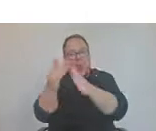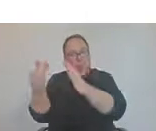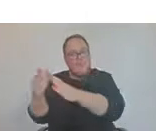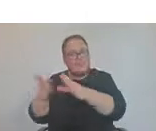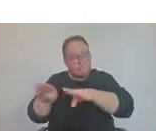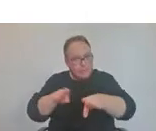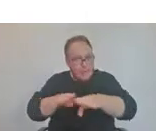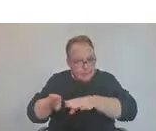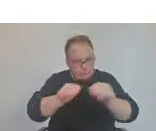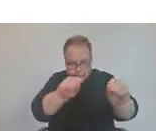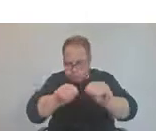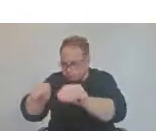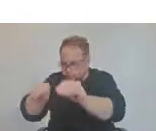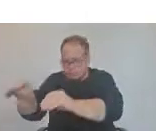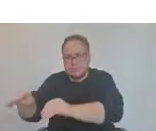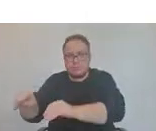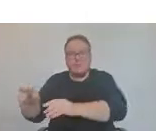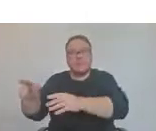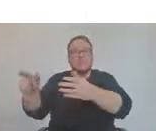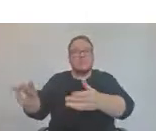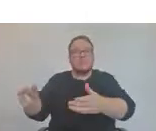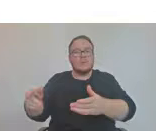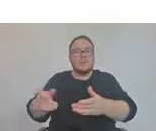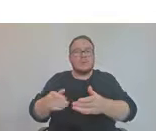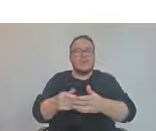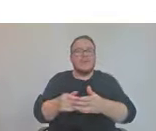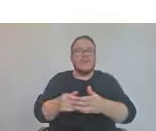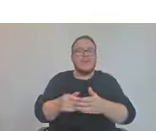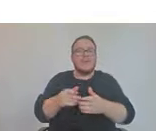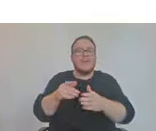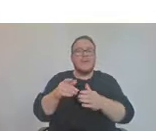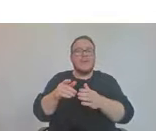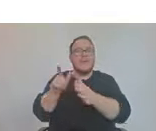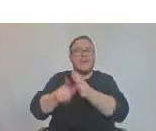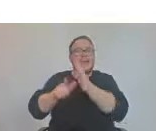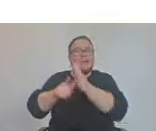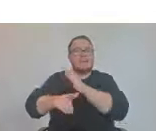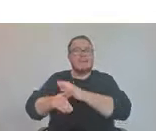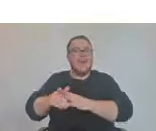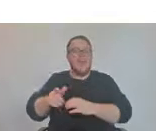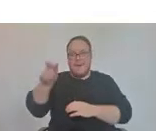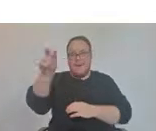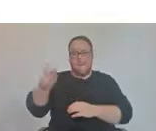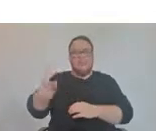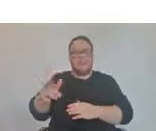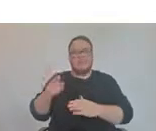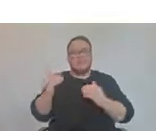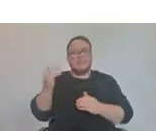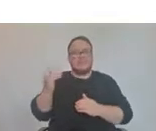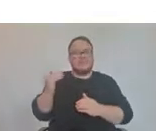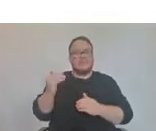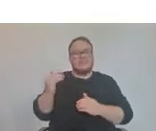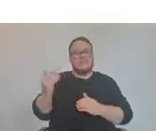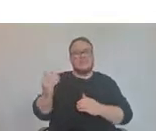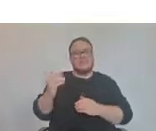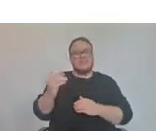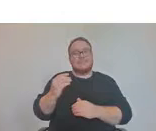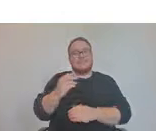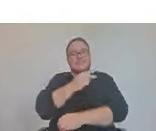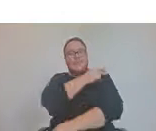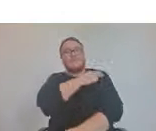trained. Heather Johnston, who we'll hear from later, who's my Director of Nursing Quality, worked with system partners to ensure that was in place. In a matter